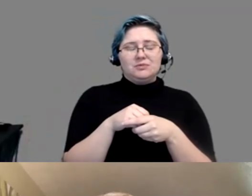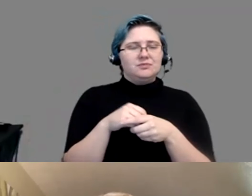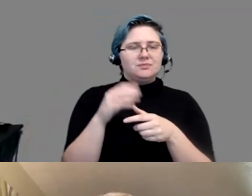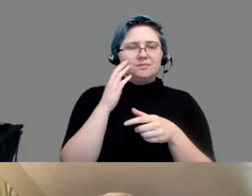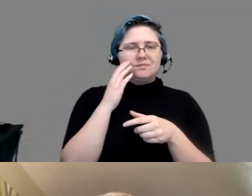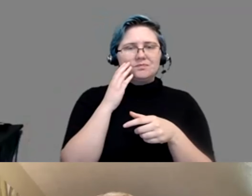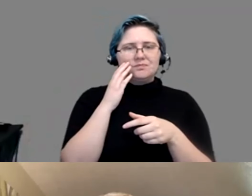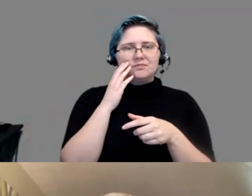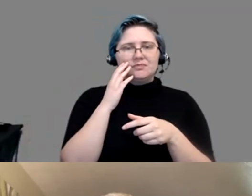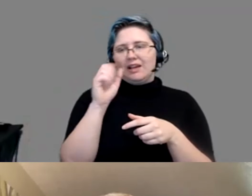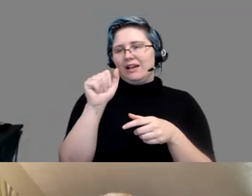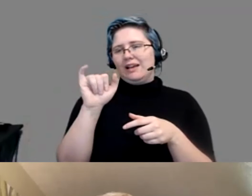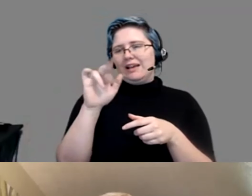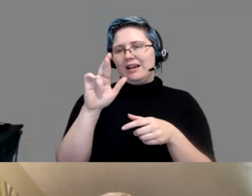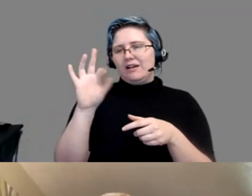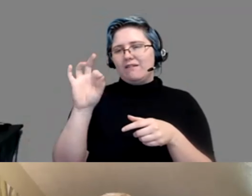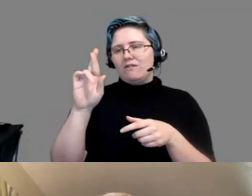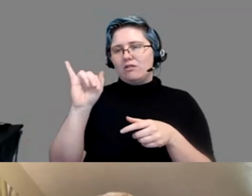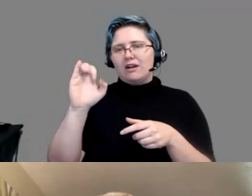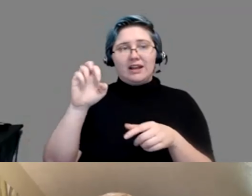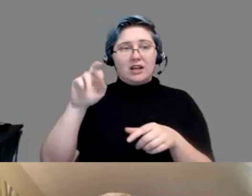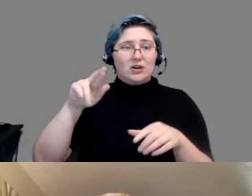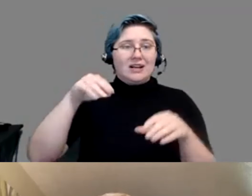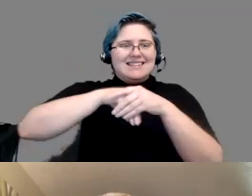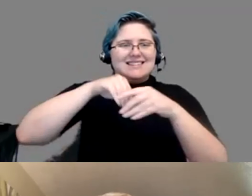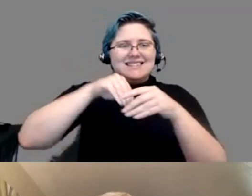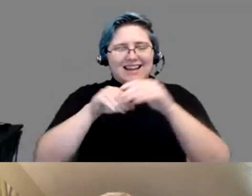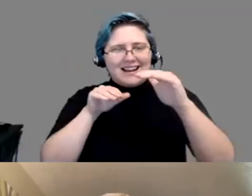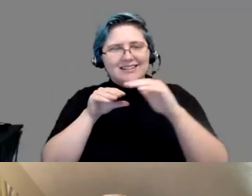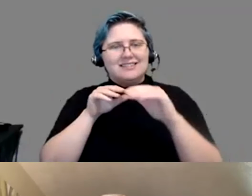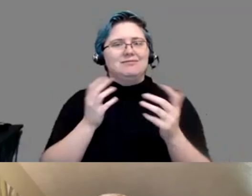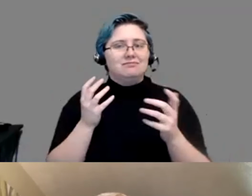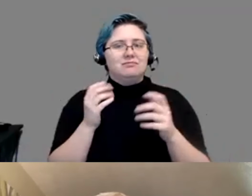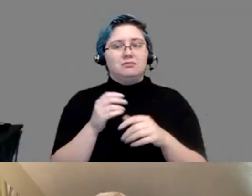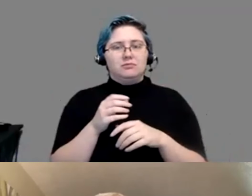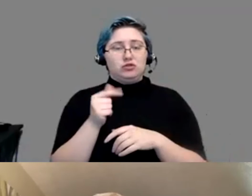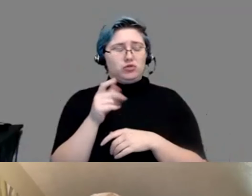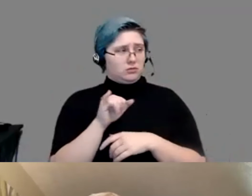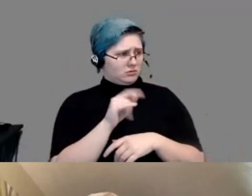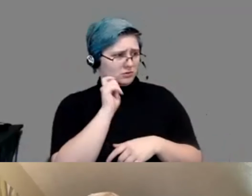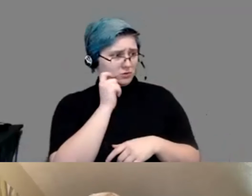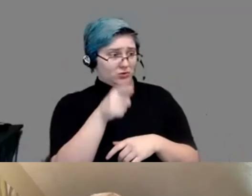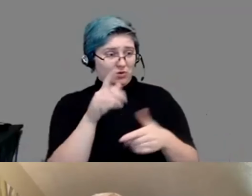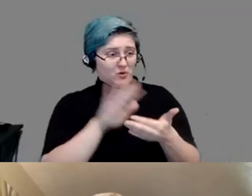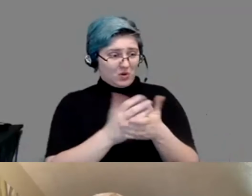air fryer in it. Wow. That's pretty good. So you can cook for a big